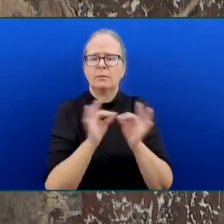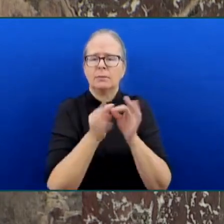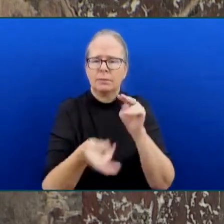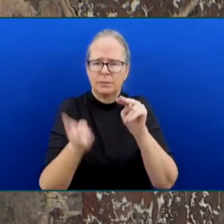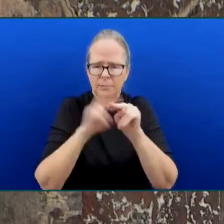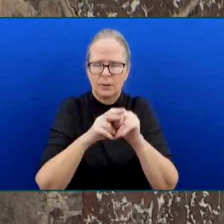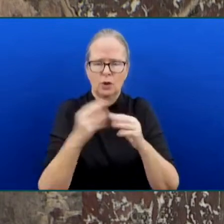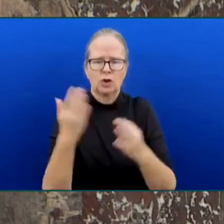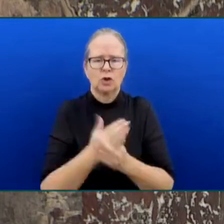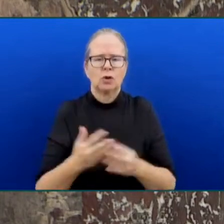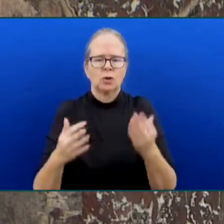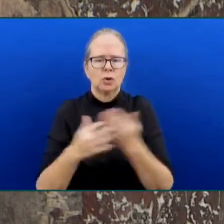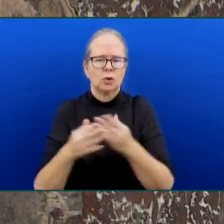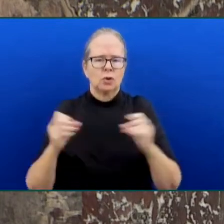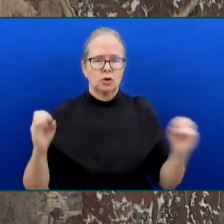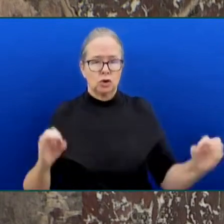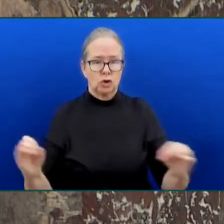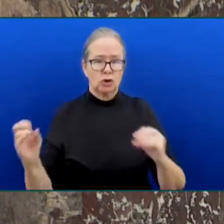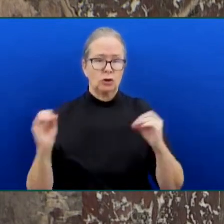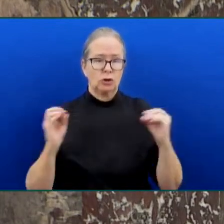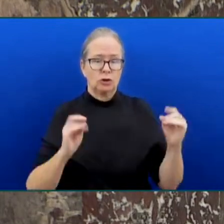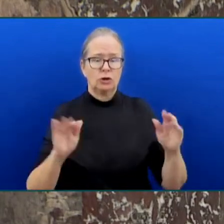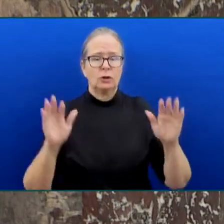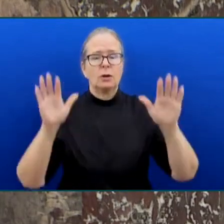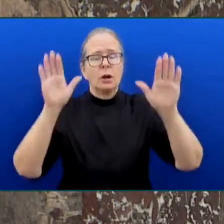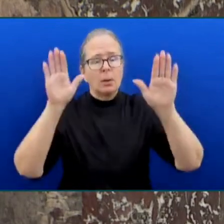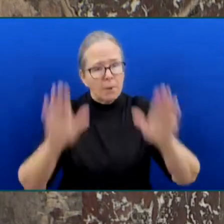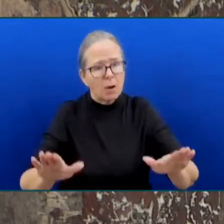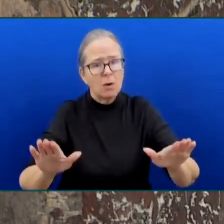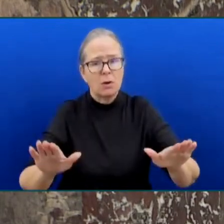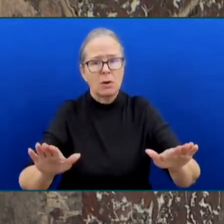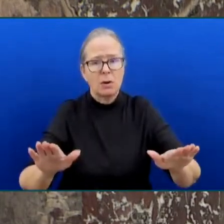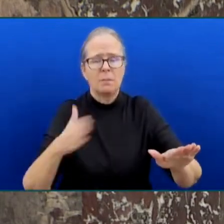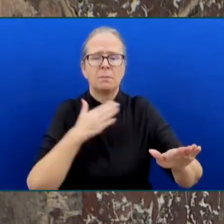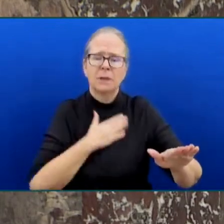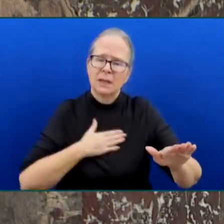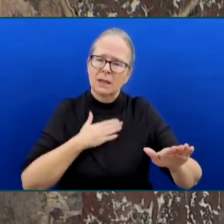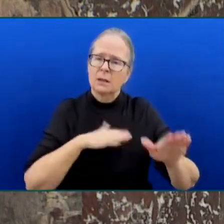Members, please, calm down. And